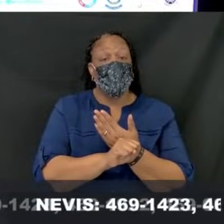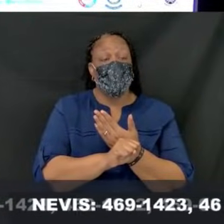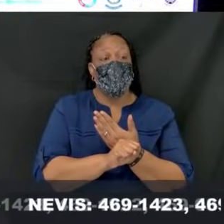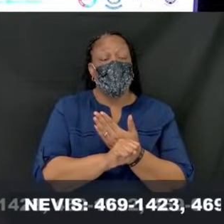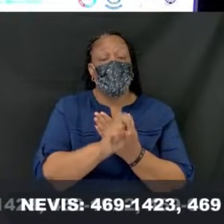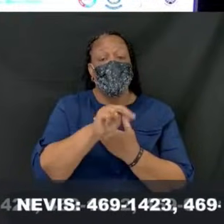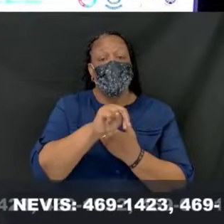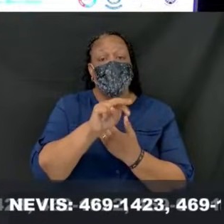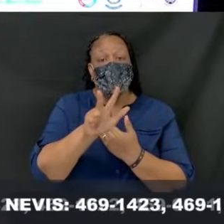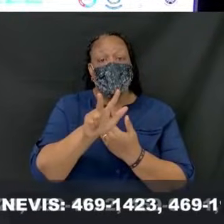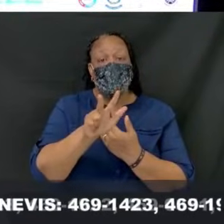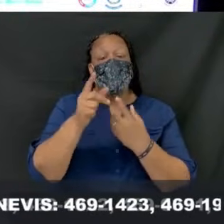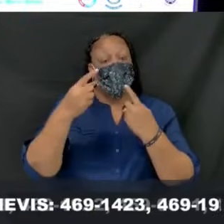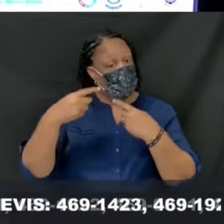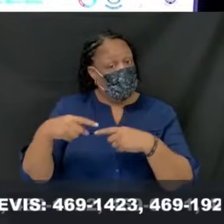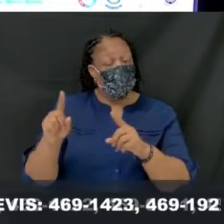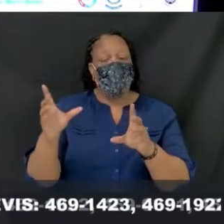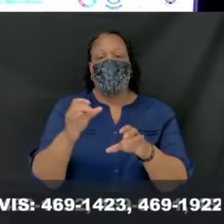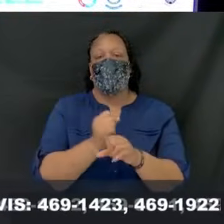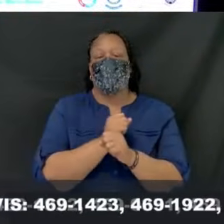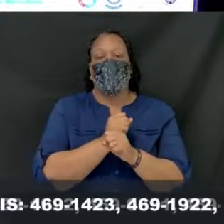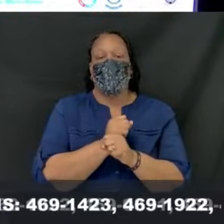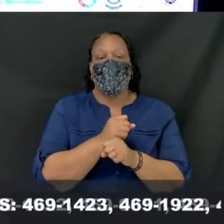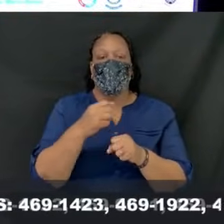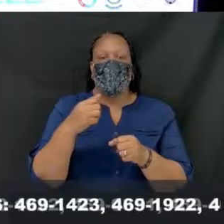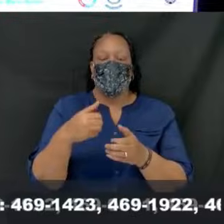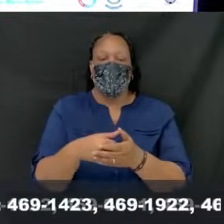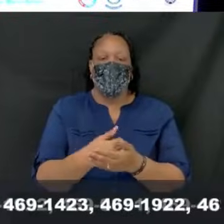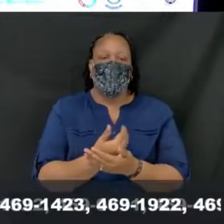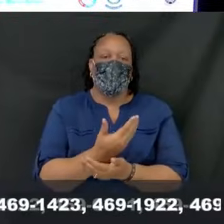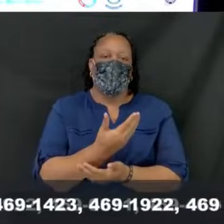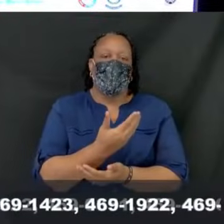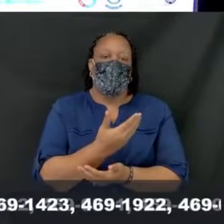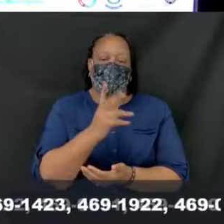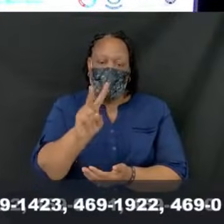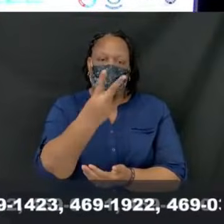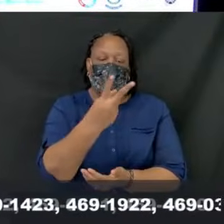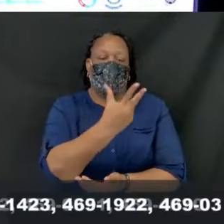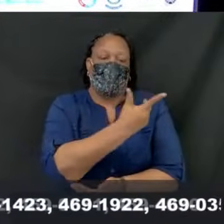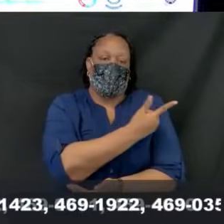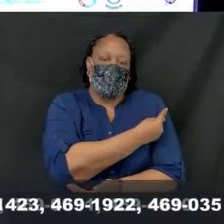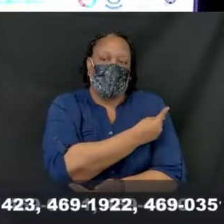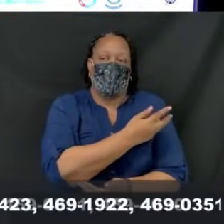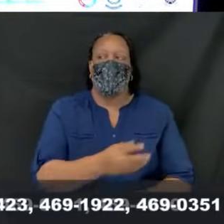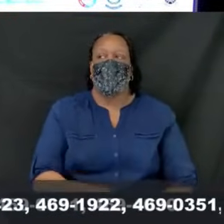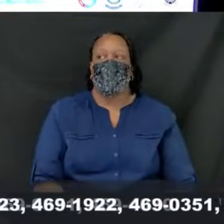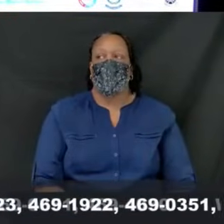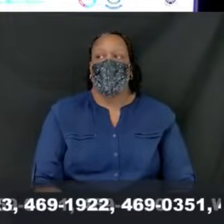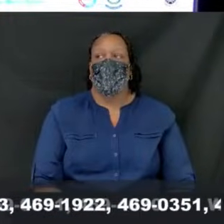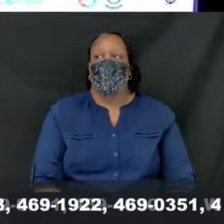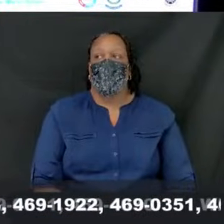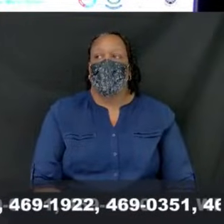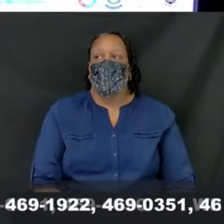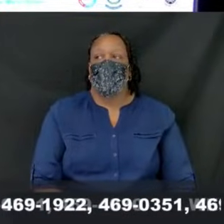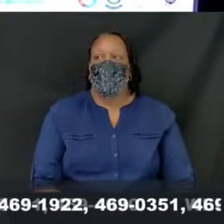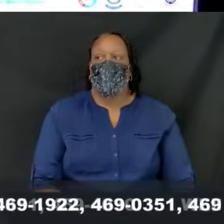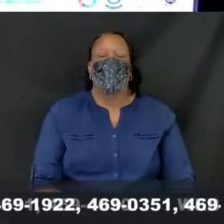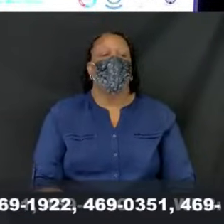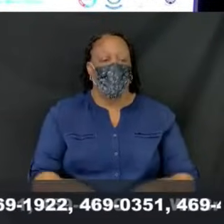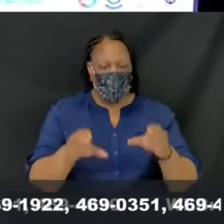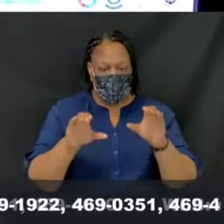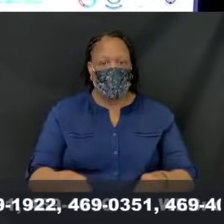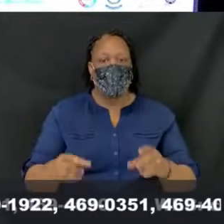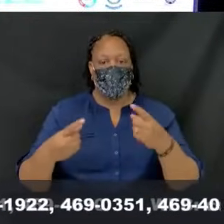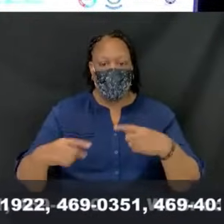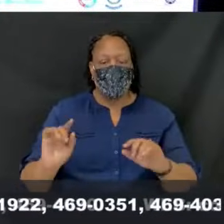and that's the earliest that you can return. So even if you would have been given an appointment of 8 to 12 weeks, you can go in